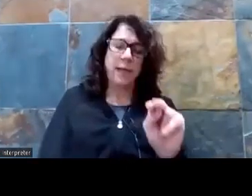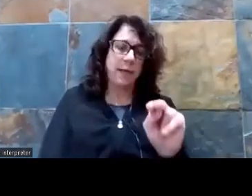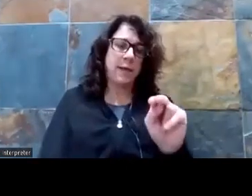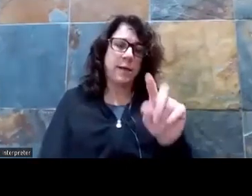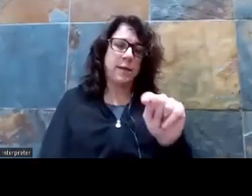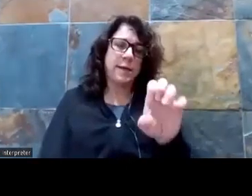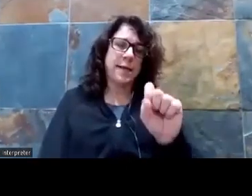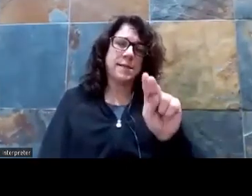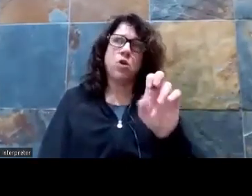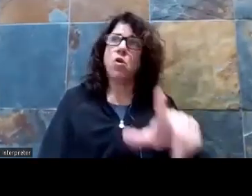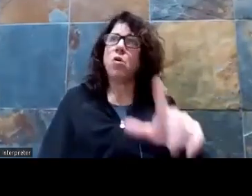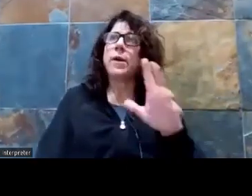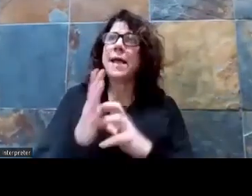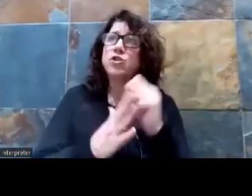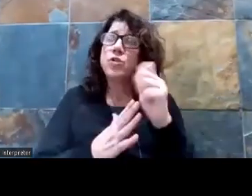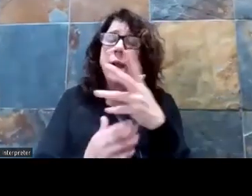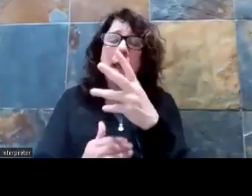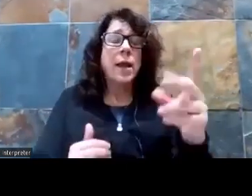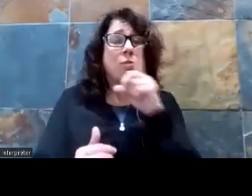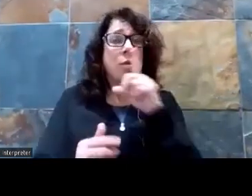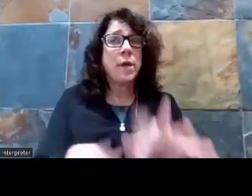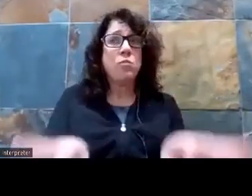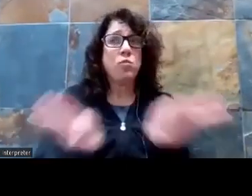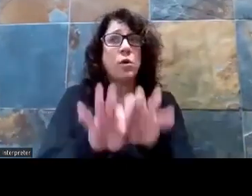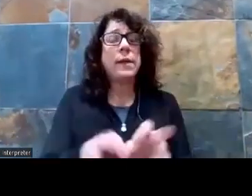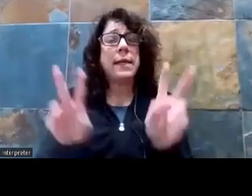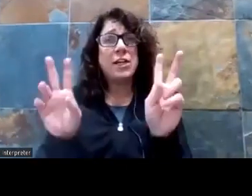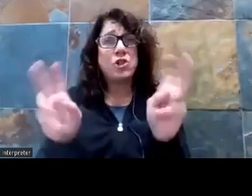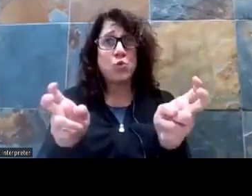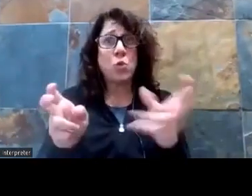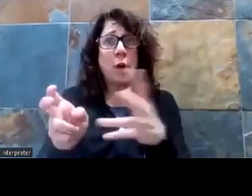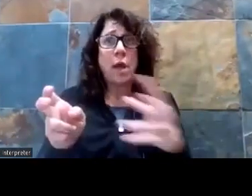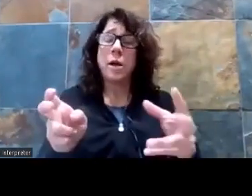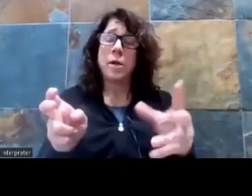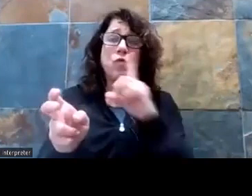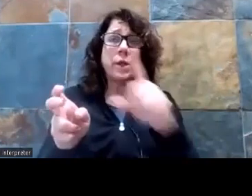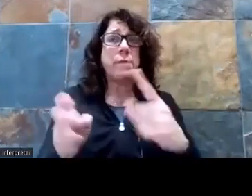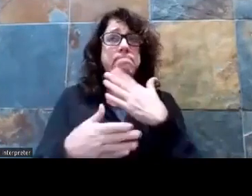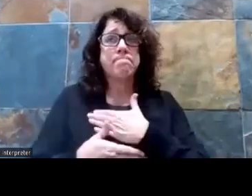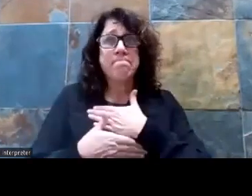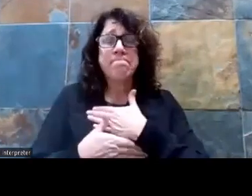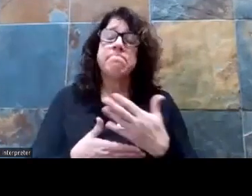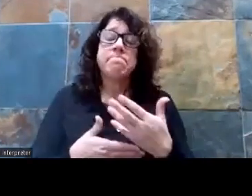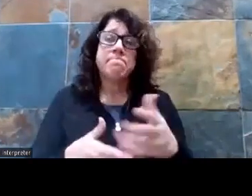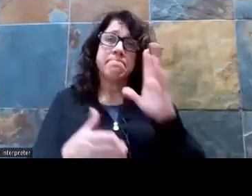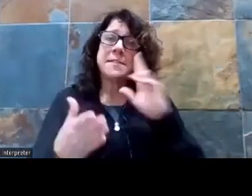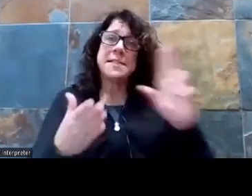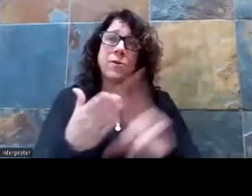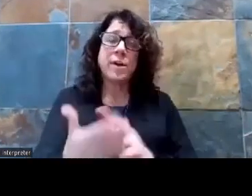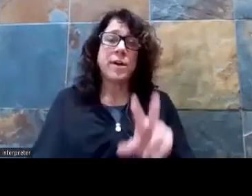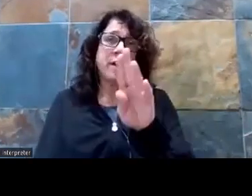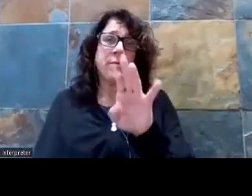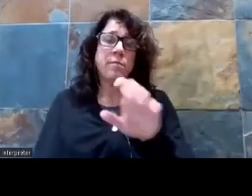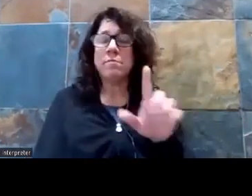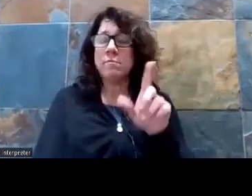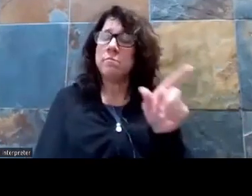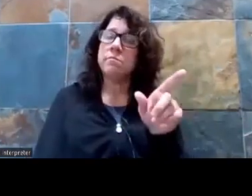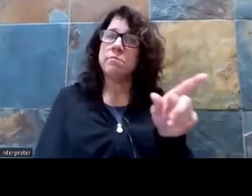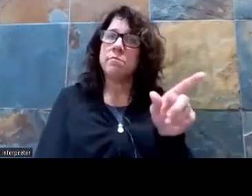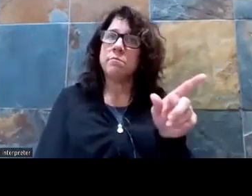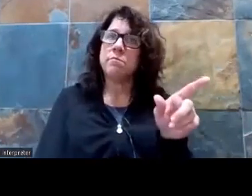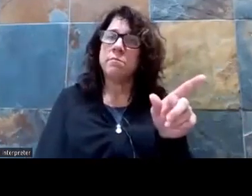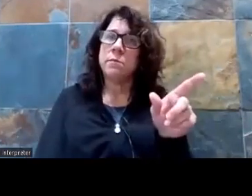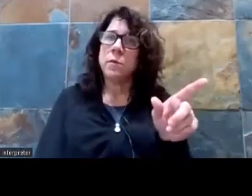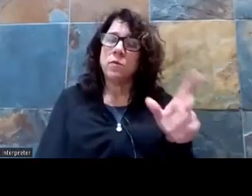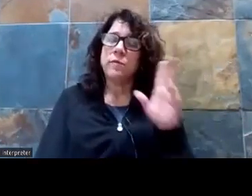very important issue, and I'm very, very grateful to Secretary Vilsack and the USDA for their Indigenous